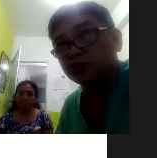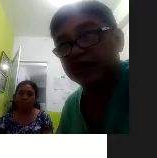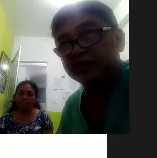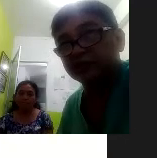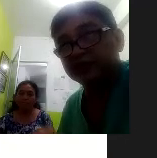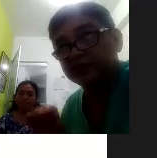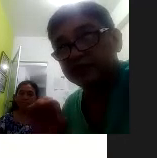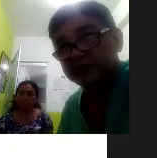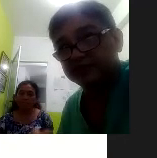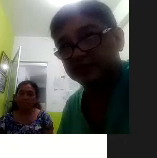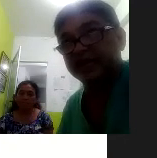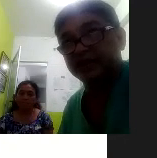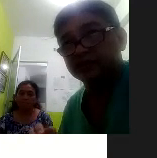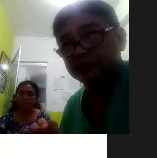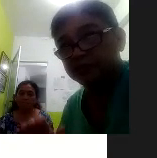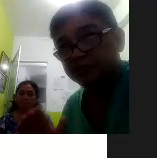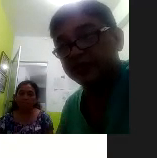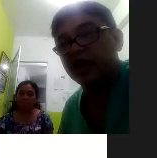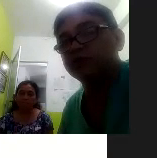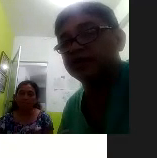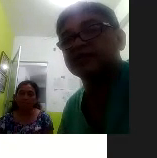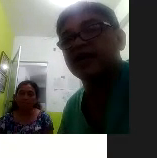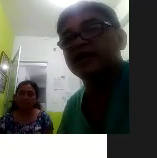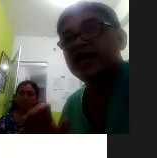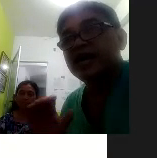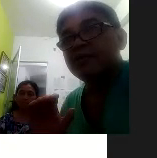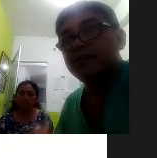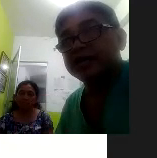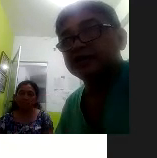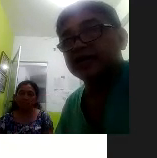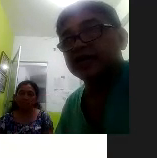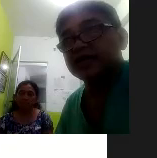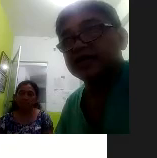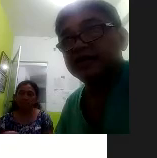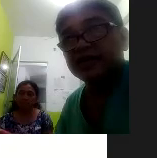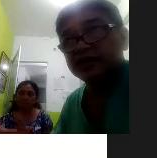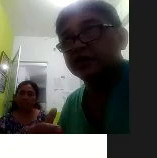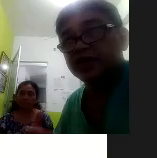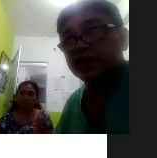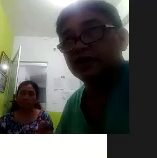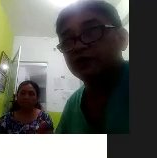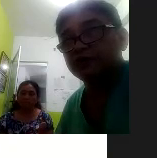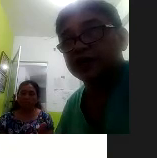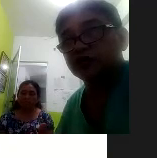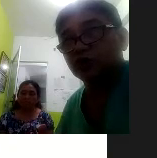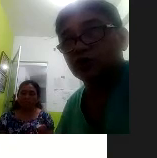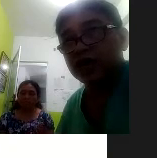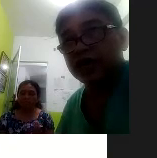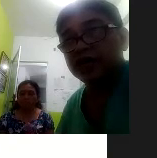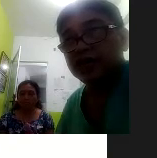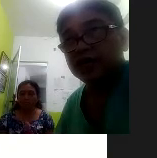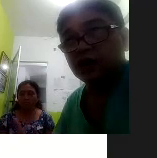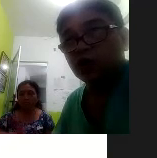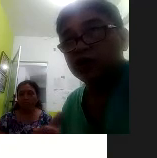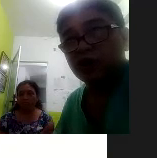our mortality rate is zero by now, thanks God. But in the area of